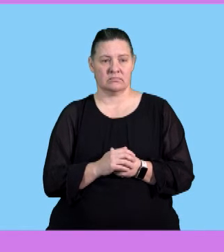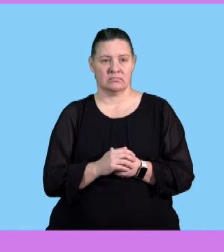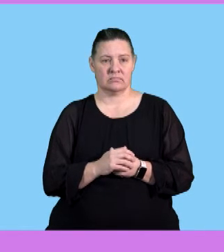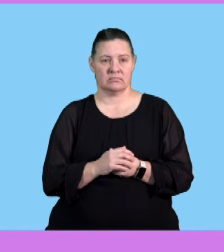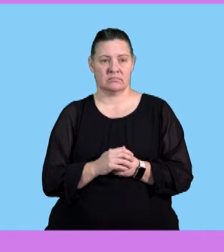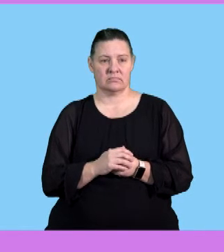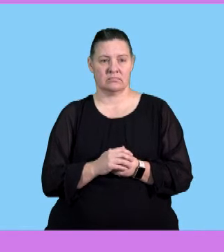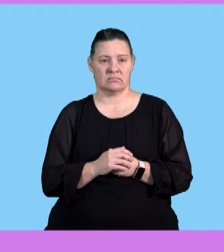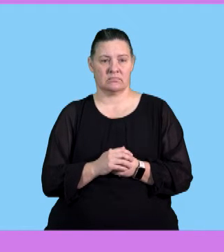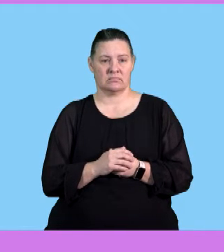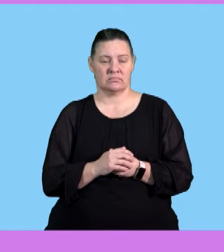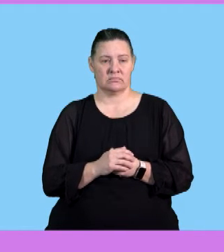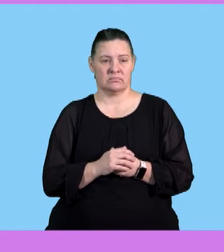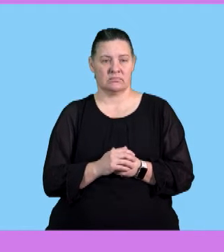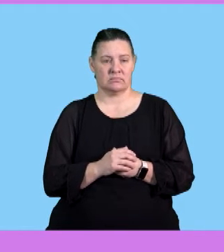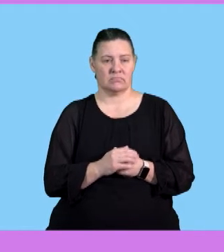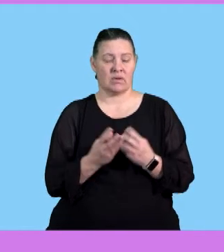for 500 Rand,